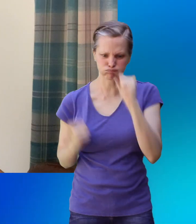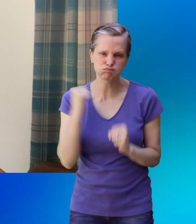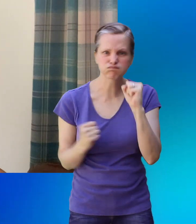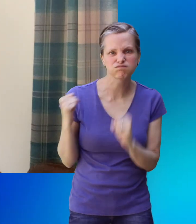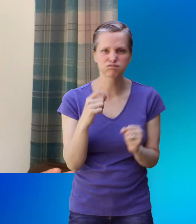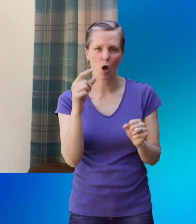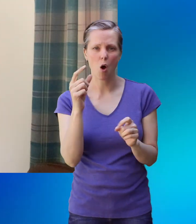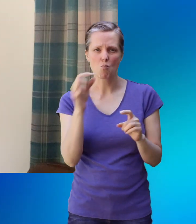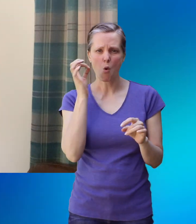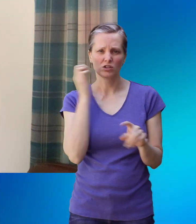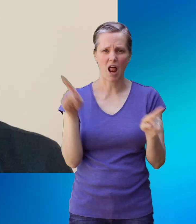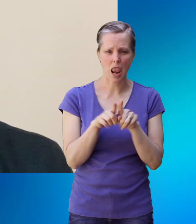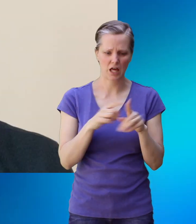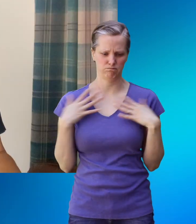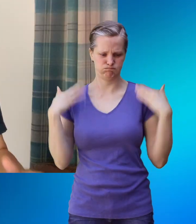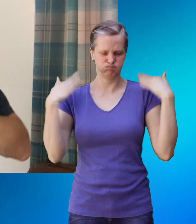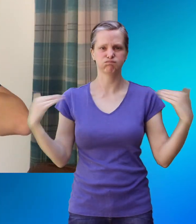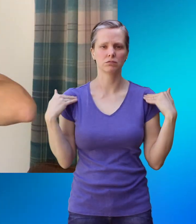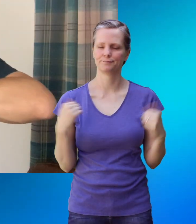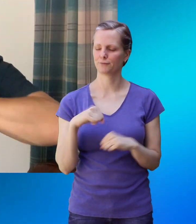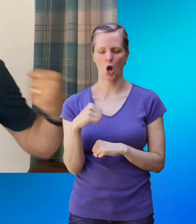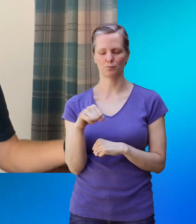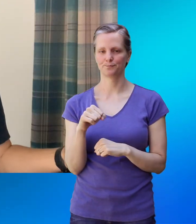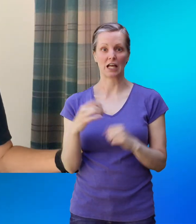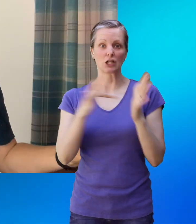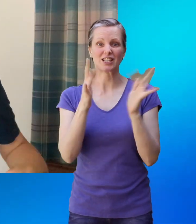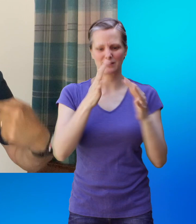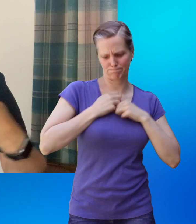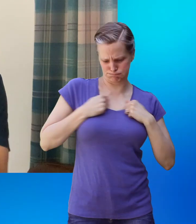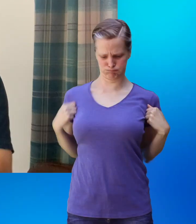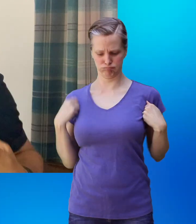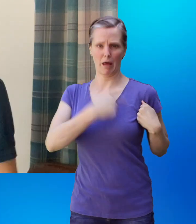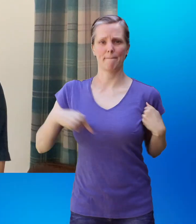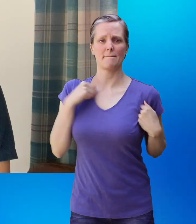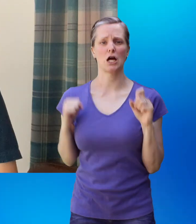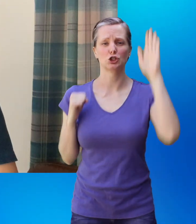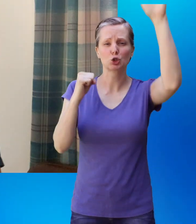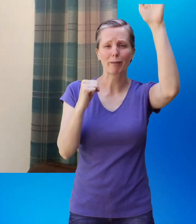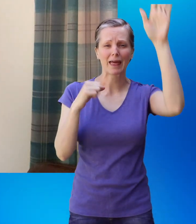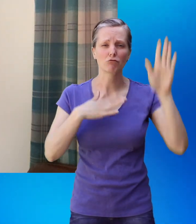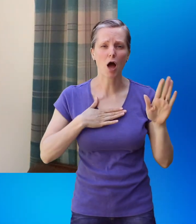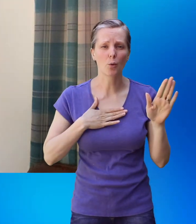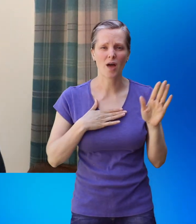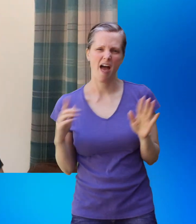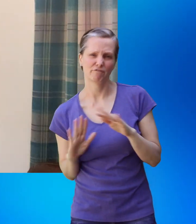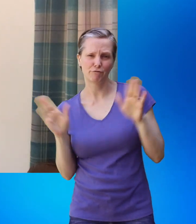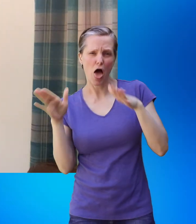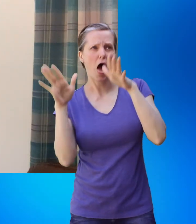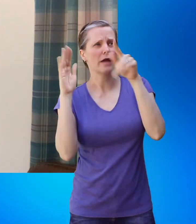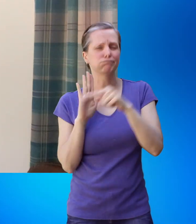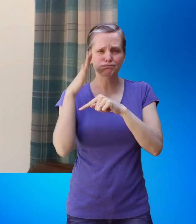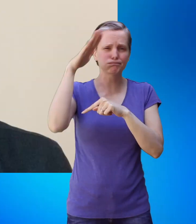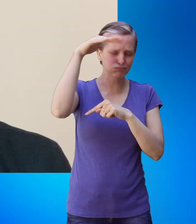the water like a speeding athlete. No. Jesus ripped his shirt open. There was a superhero logo there, and Jesus